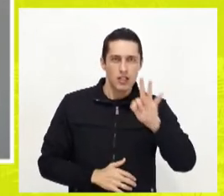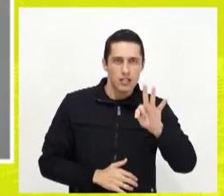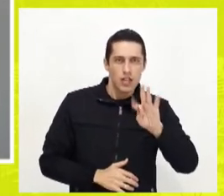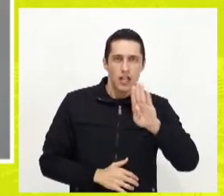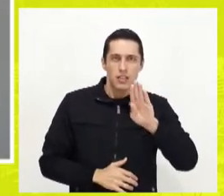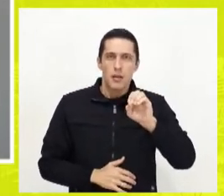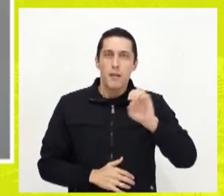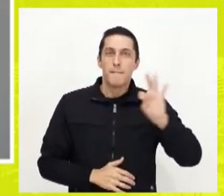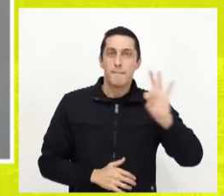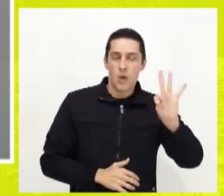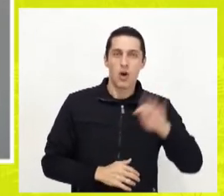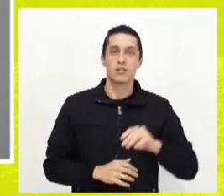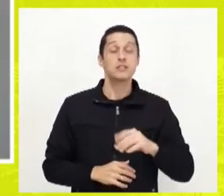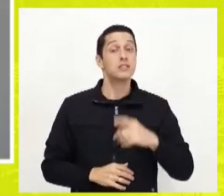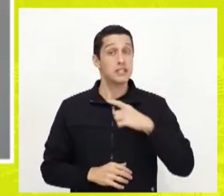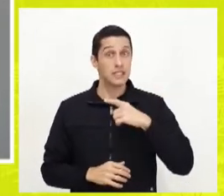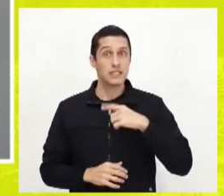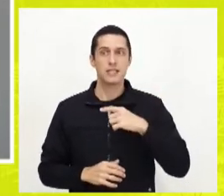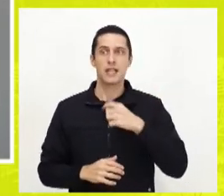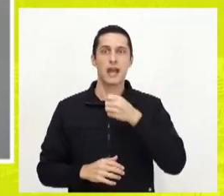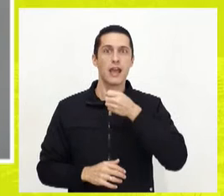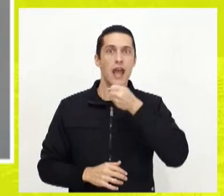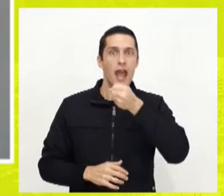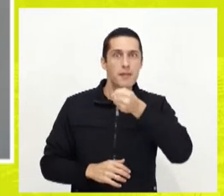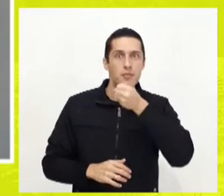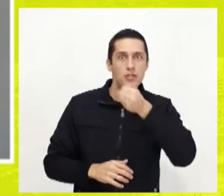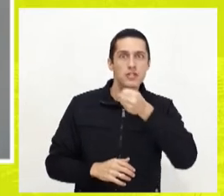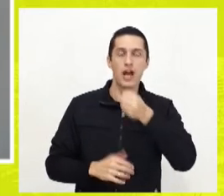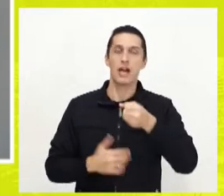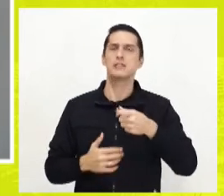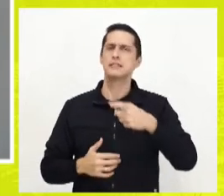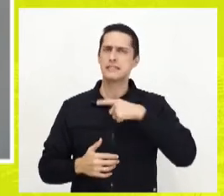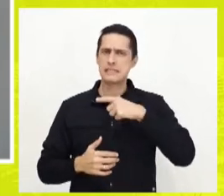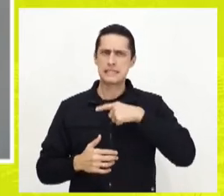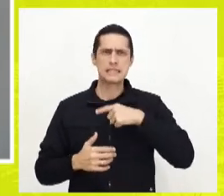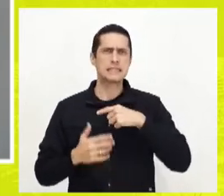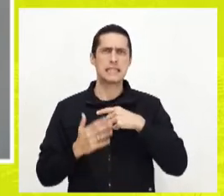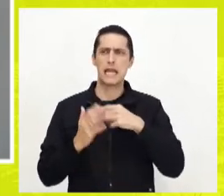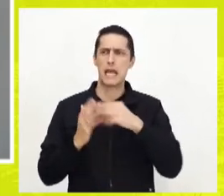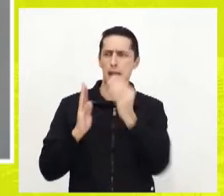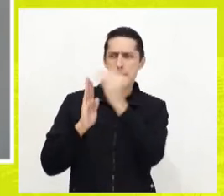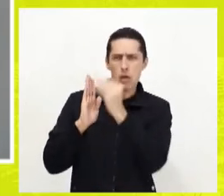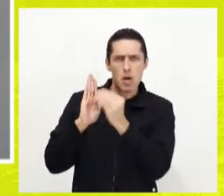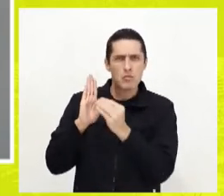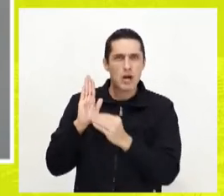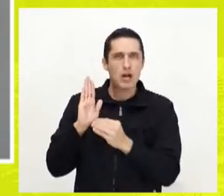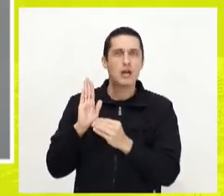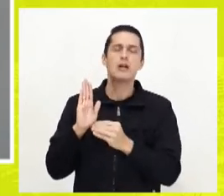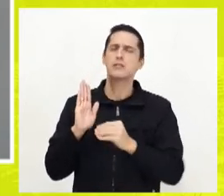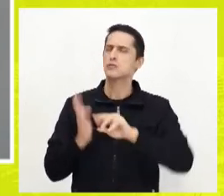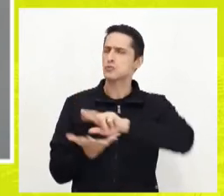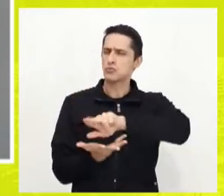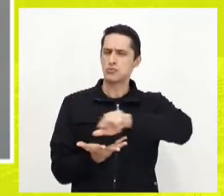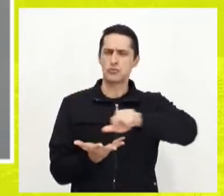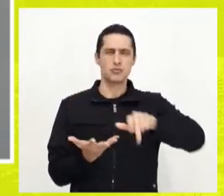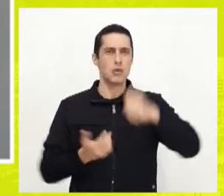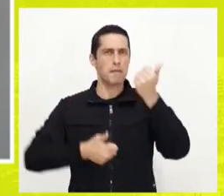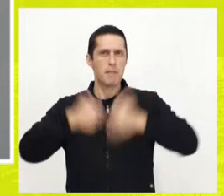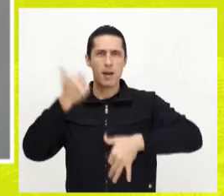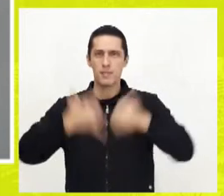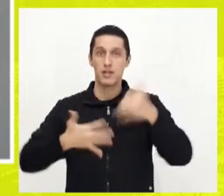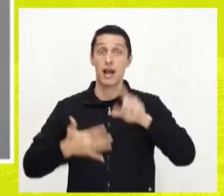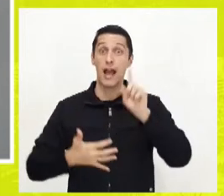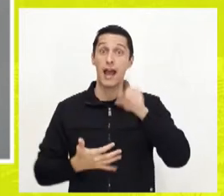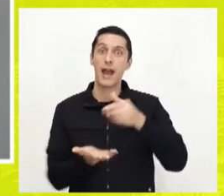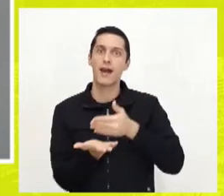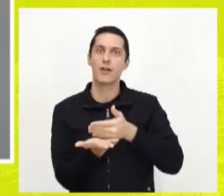articles investigations analytic columns and there's a lot of material to be seen there it's